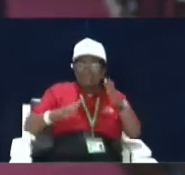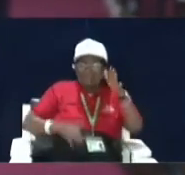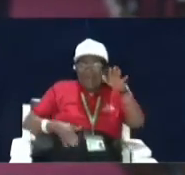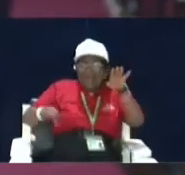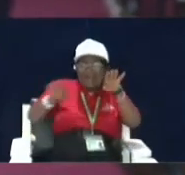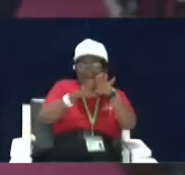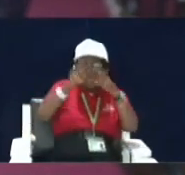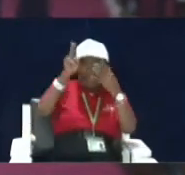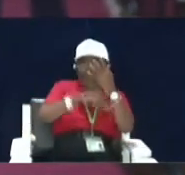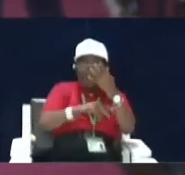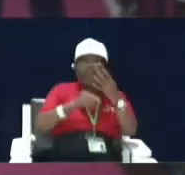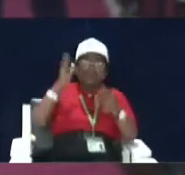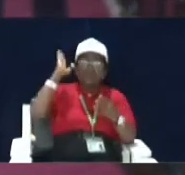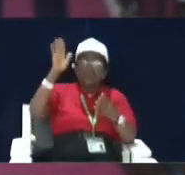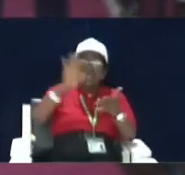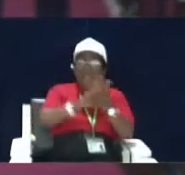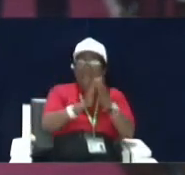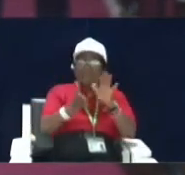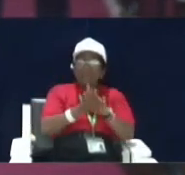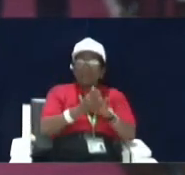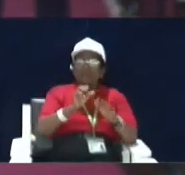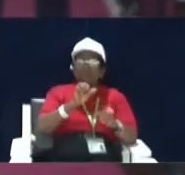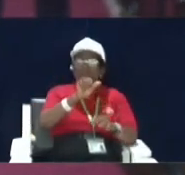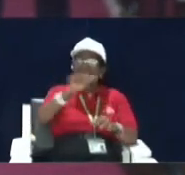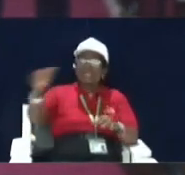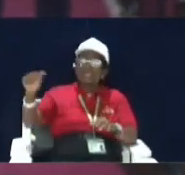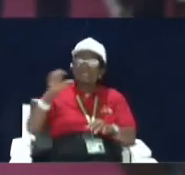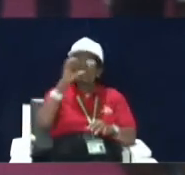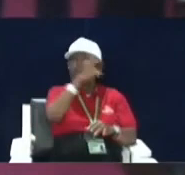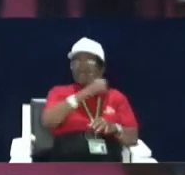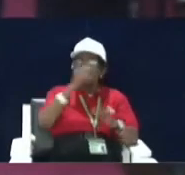barrenness will become a stranger